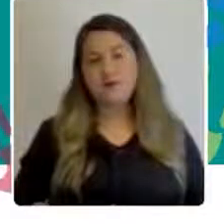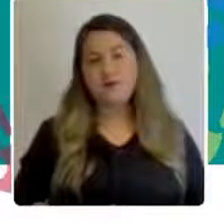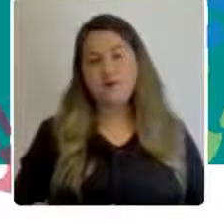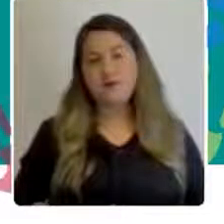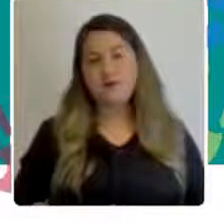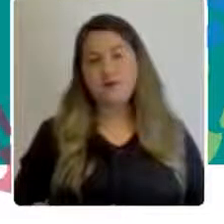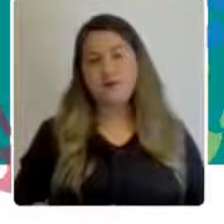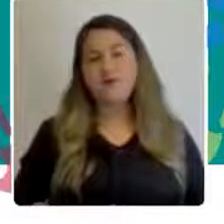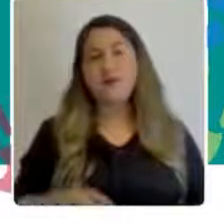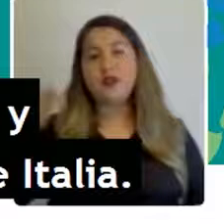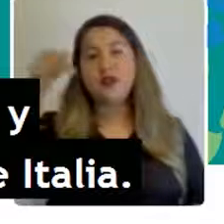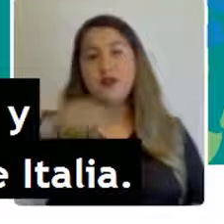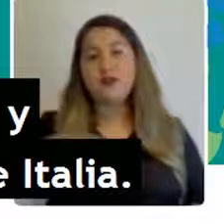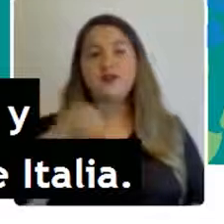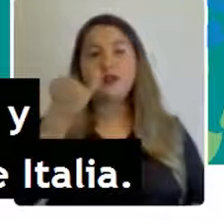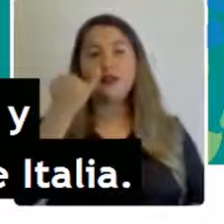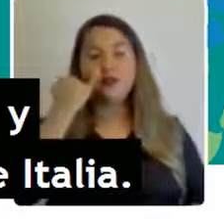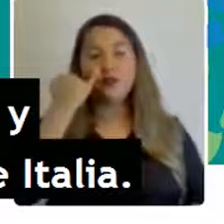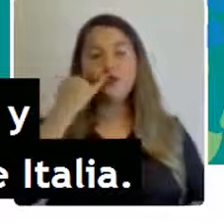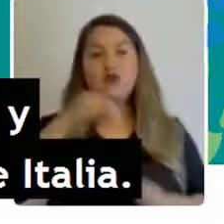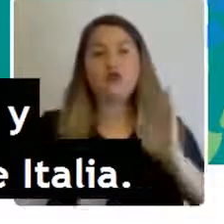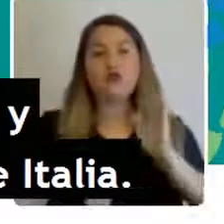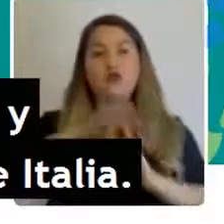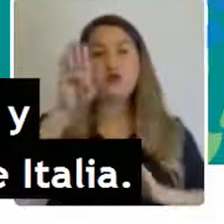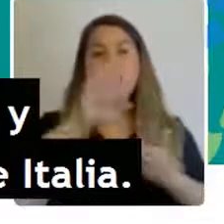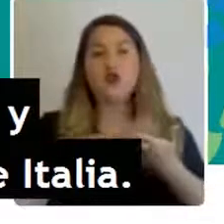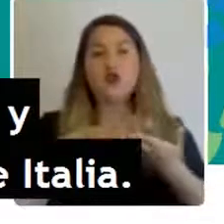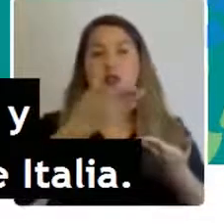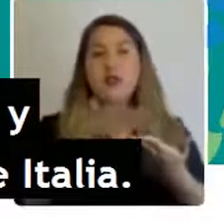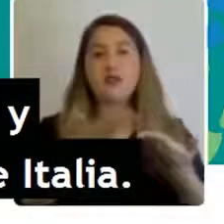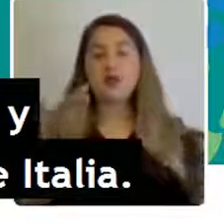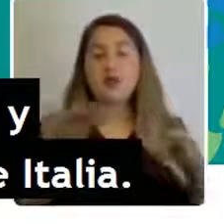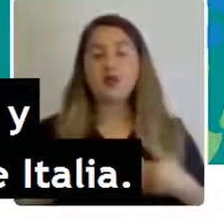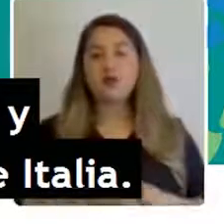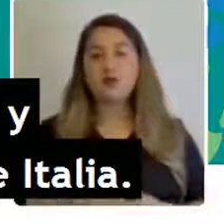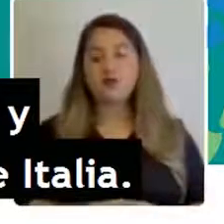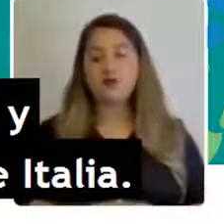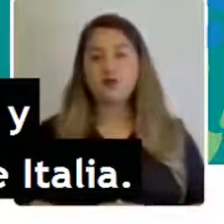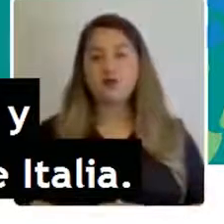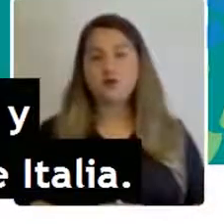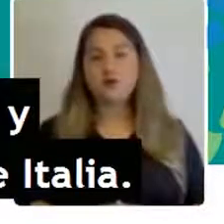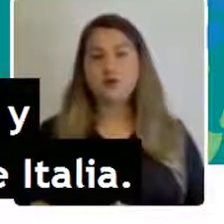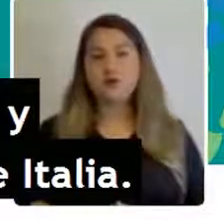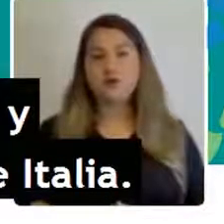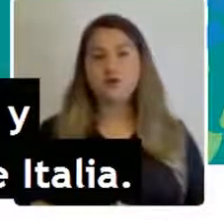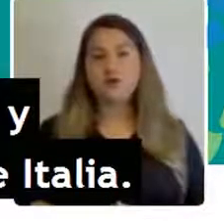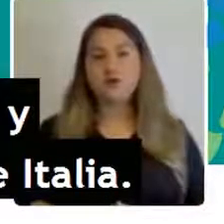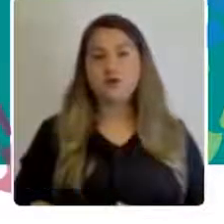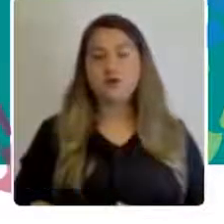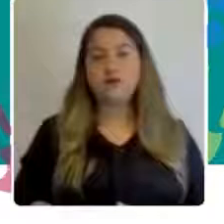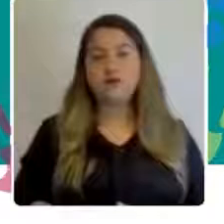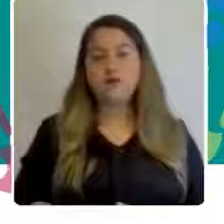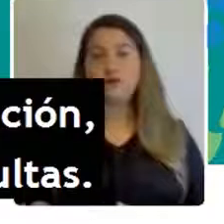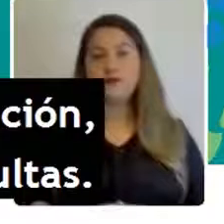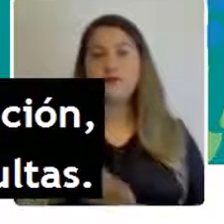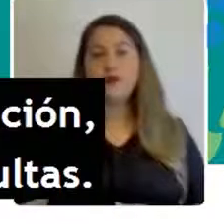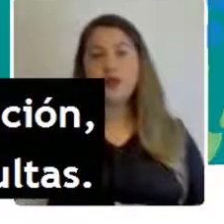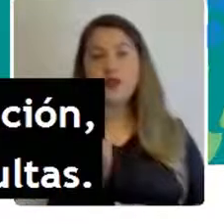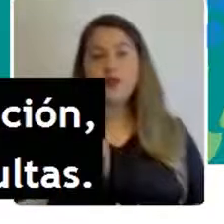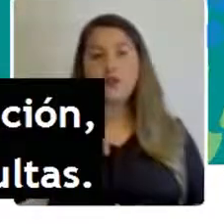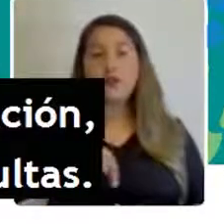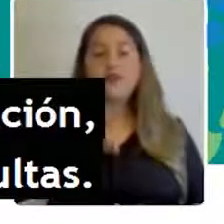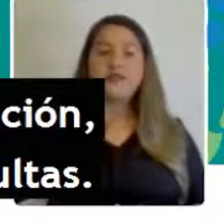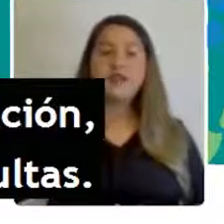of Health, which is the leading technical and scientific body of the Italian National Health Services. We